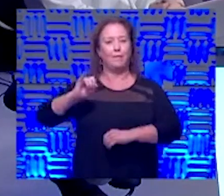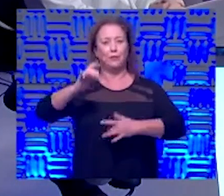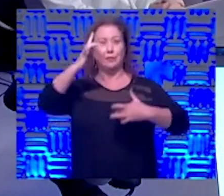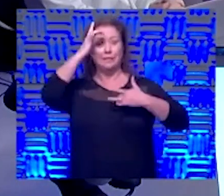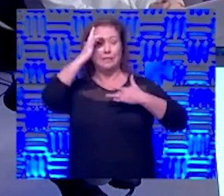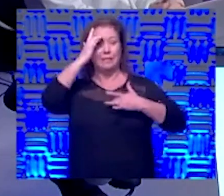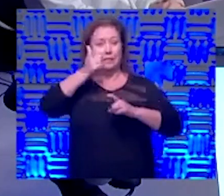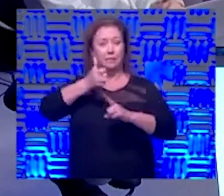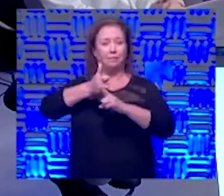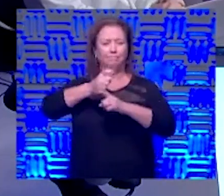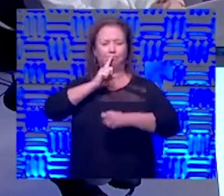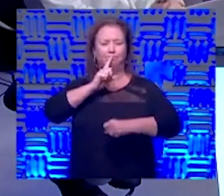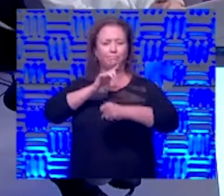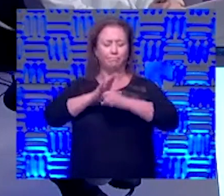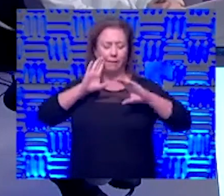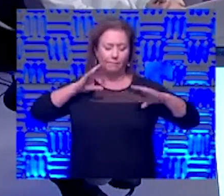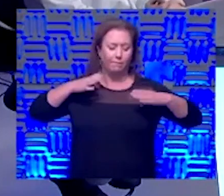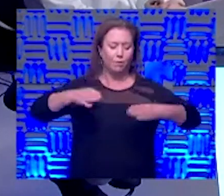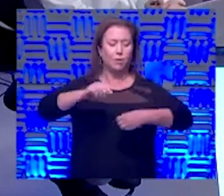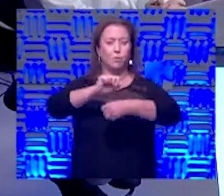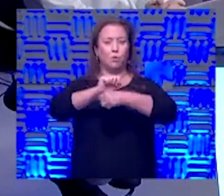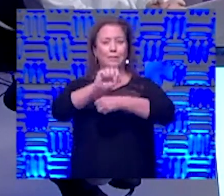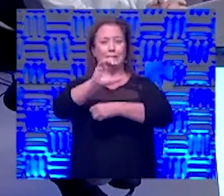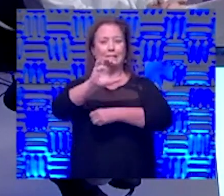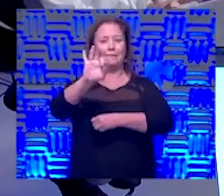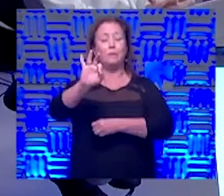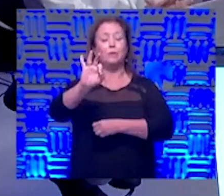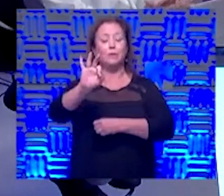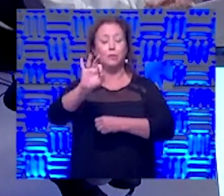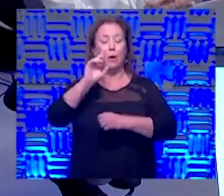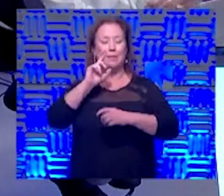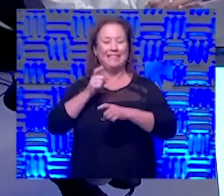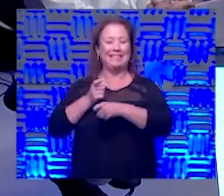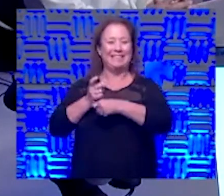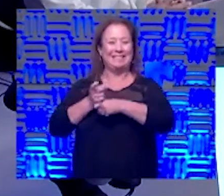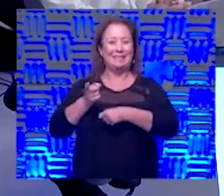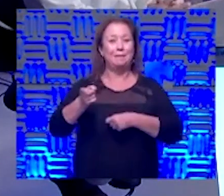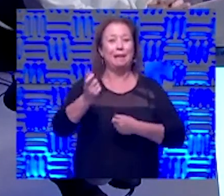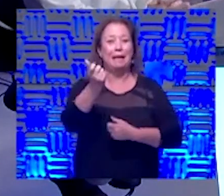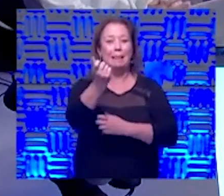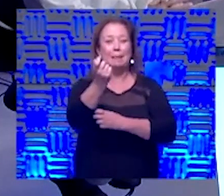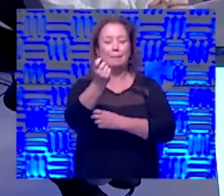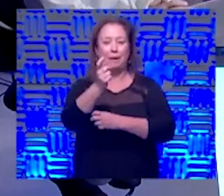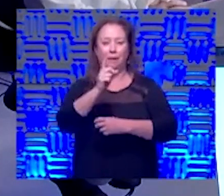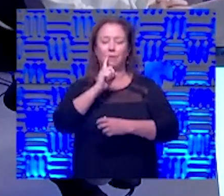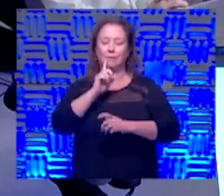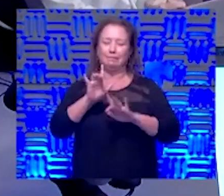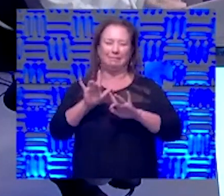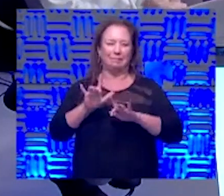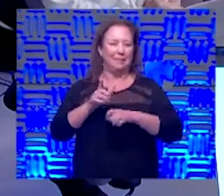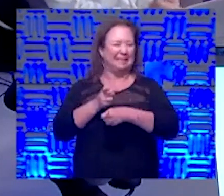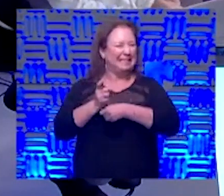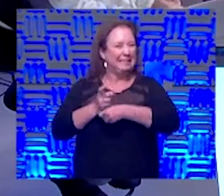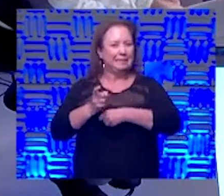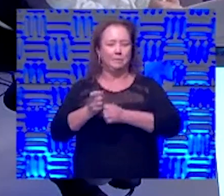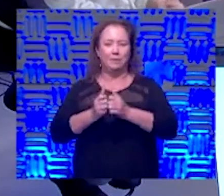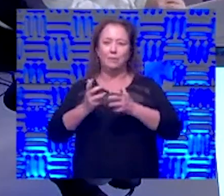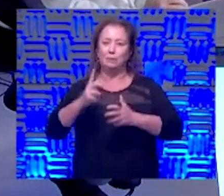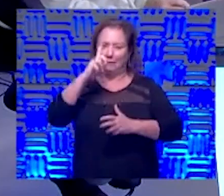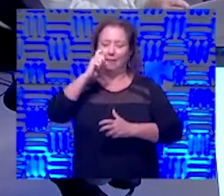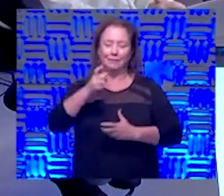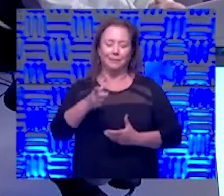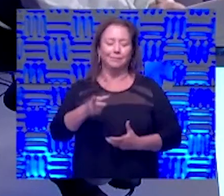devoted himself to cystic fibrosis. So I am going to probably tease him without mercy today because he deserves